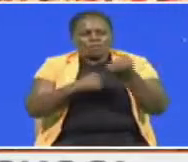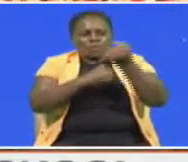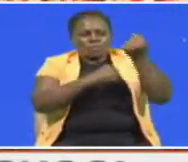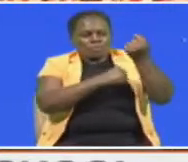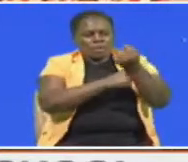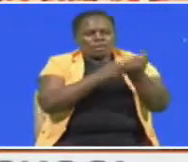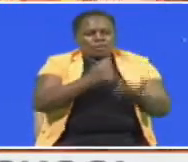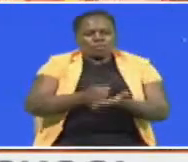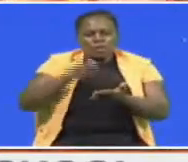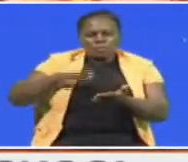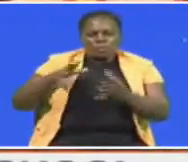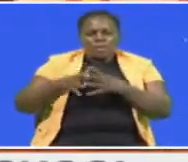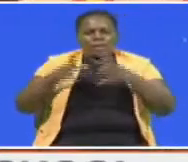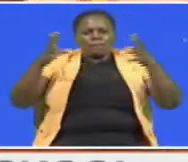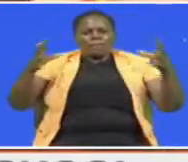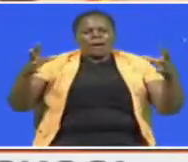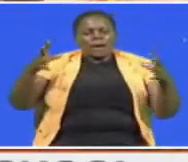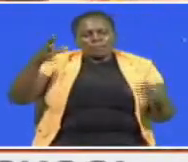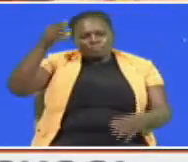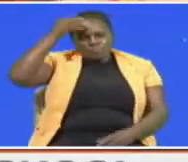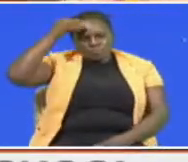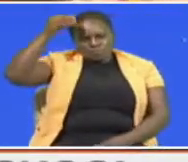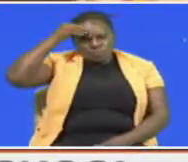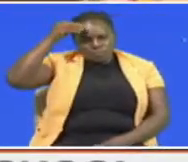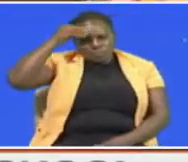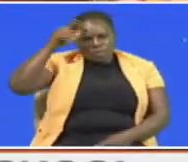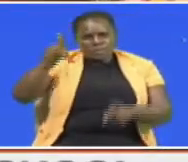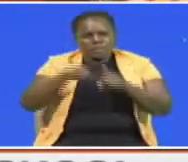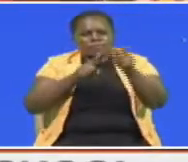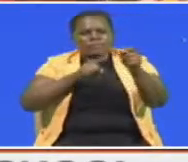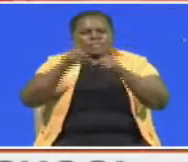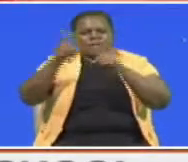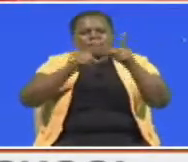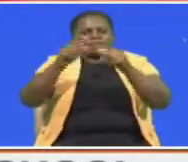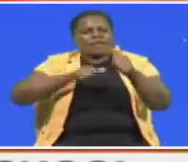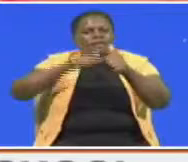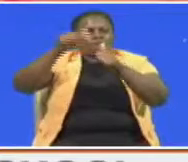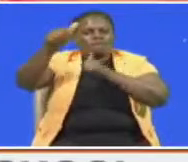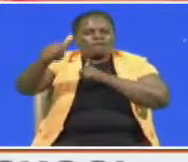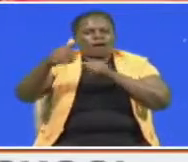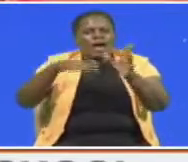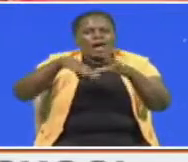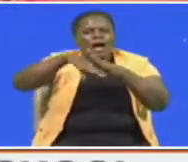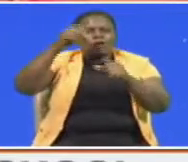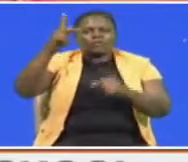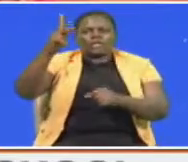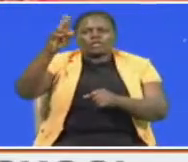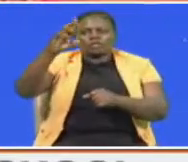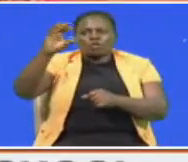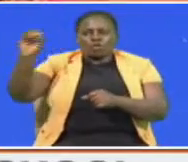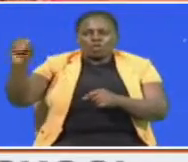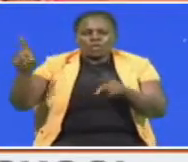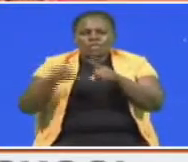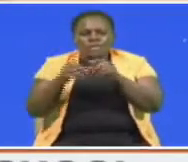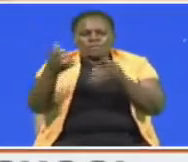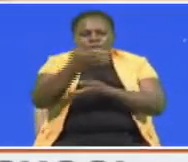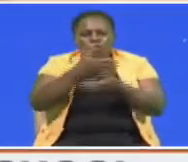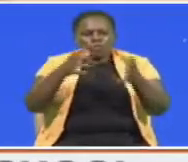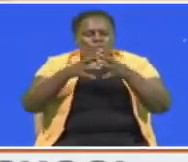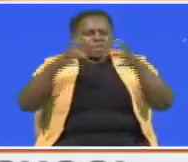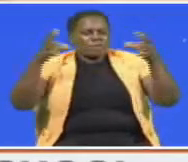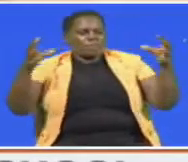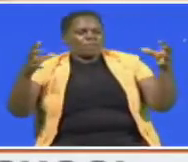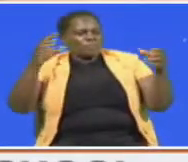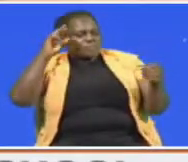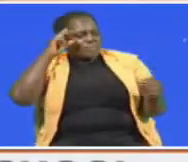enable the women expand their horizons and travel far and beyond Kor while growing economically.